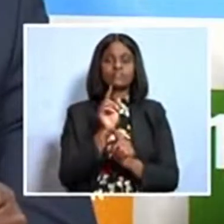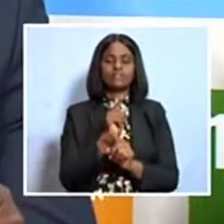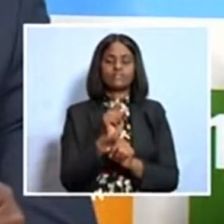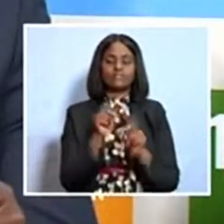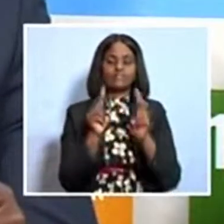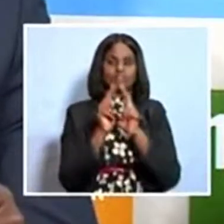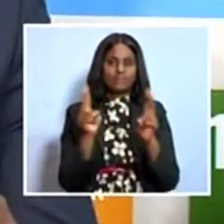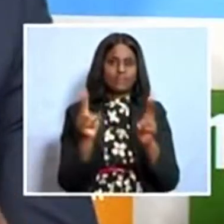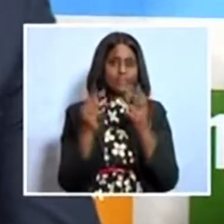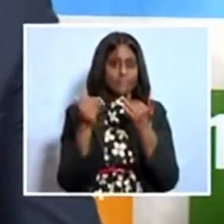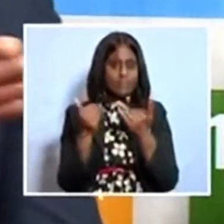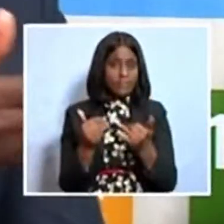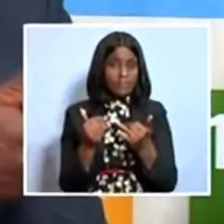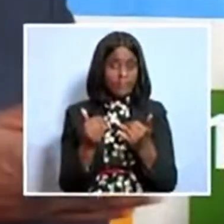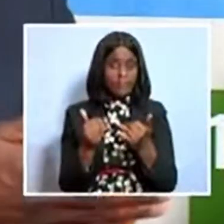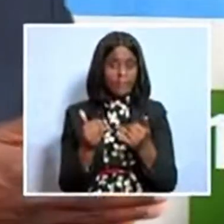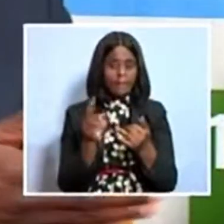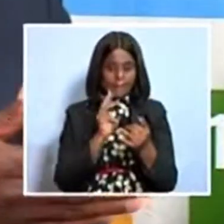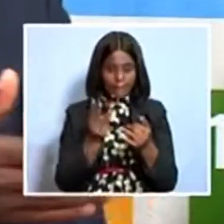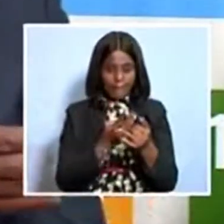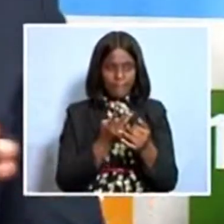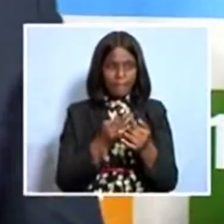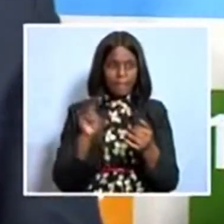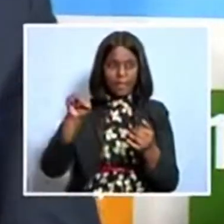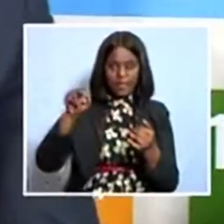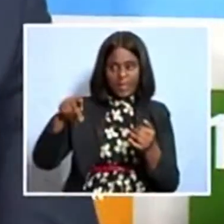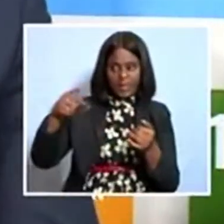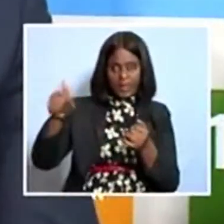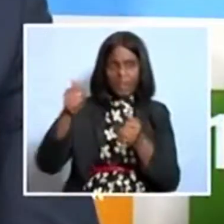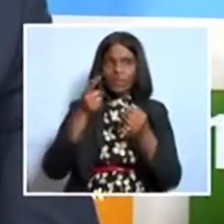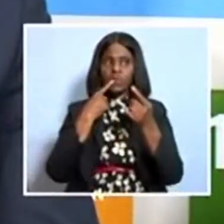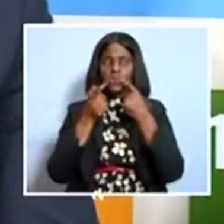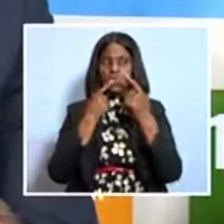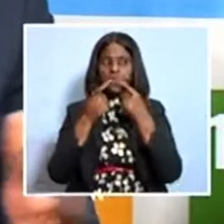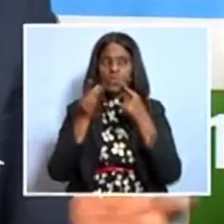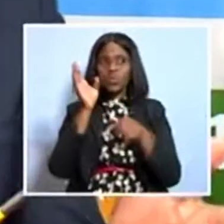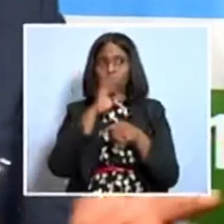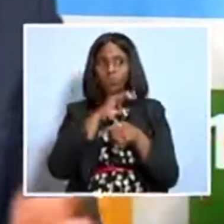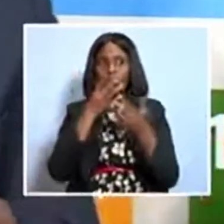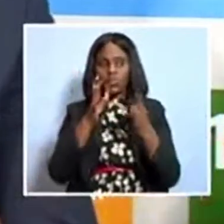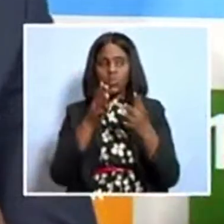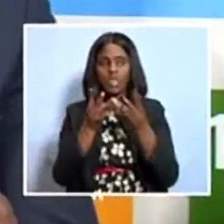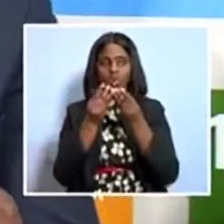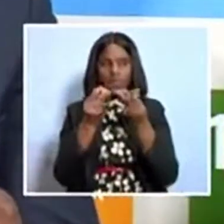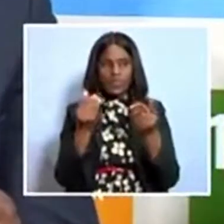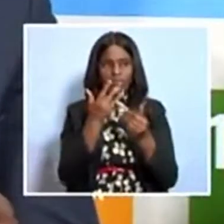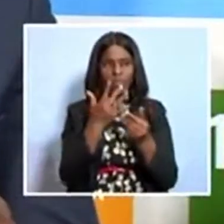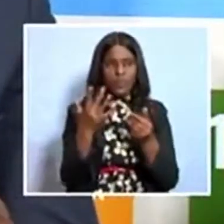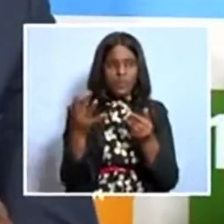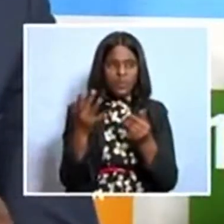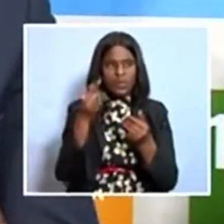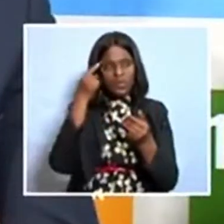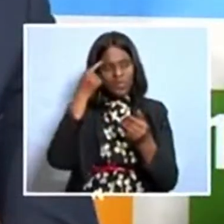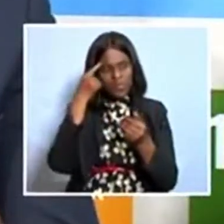So our MP mentioned one of the 3 components of